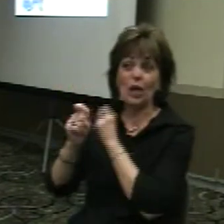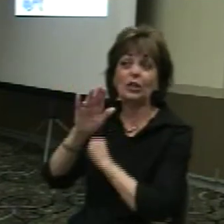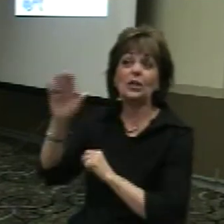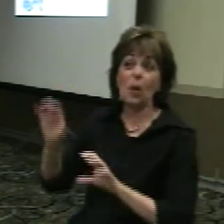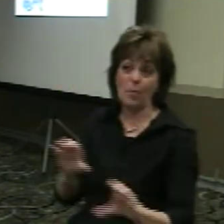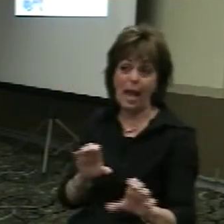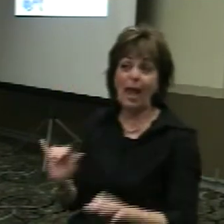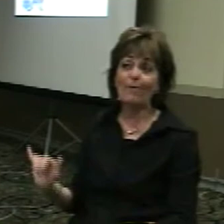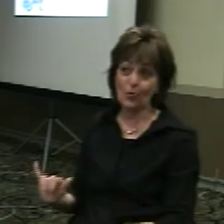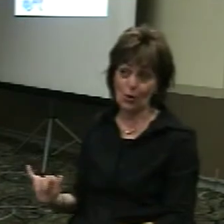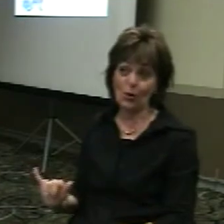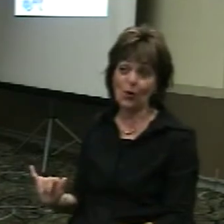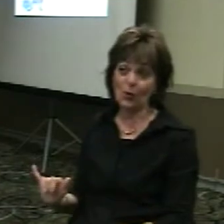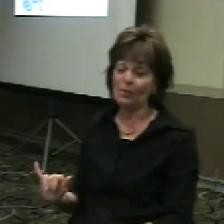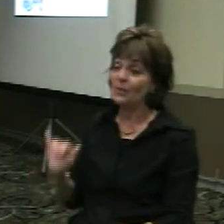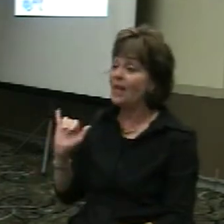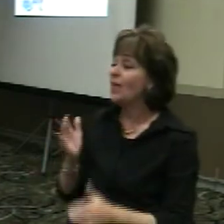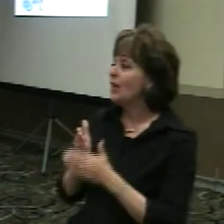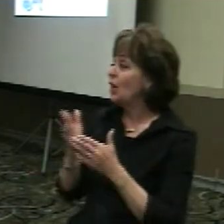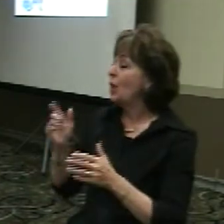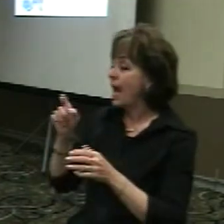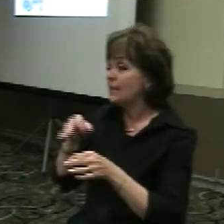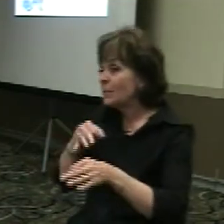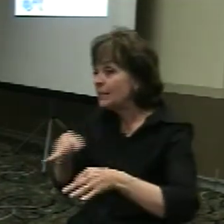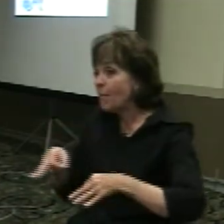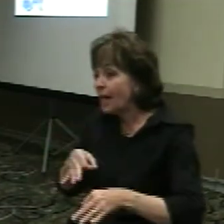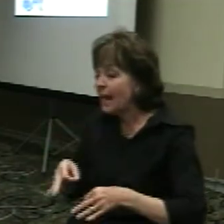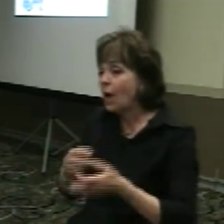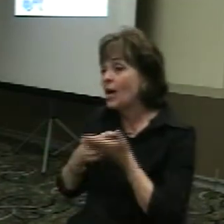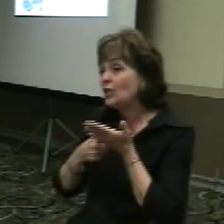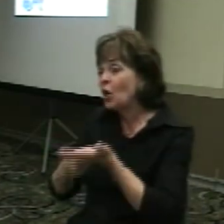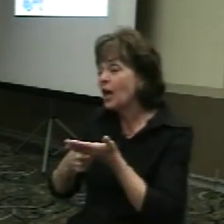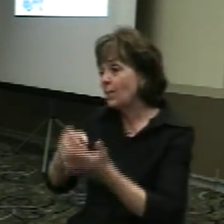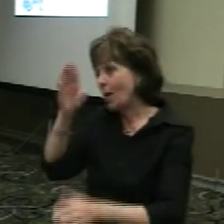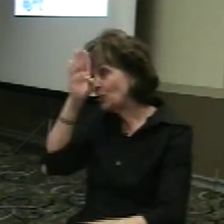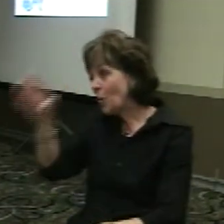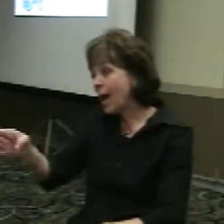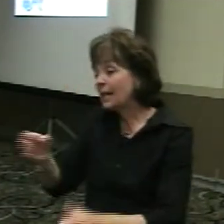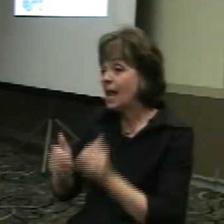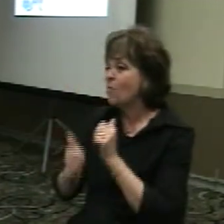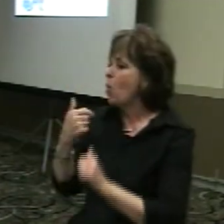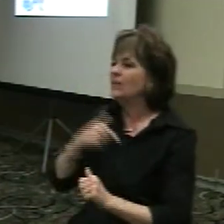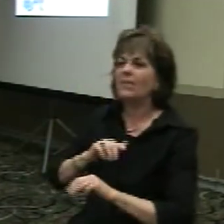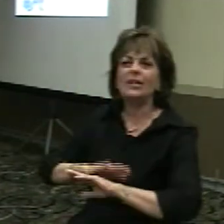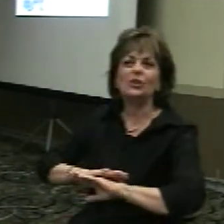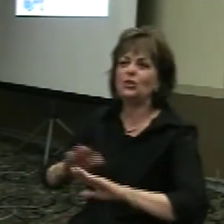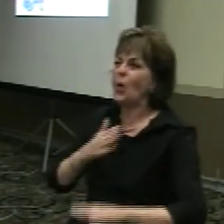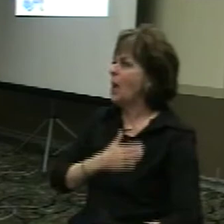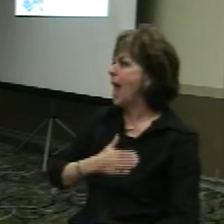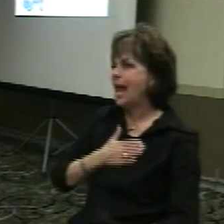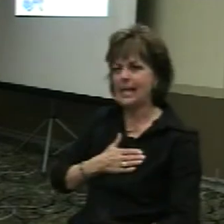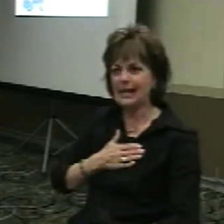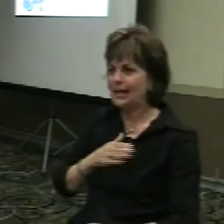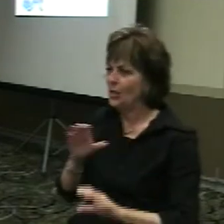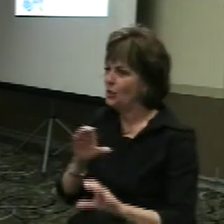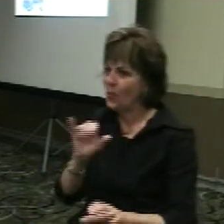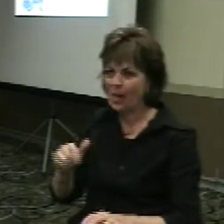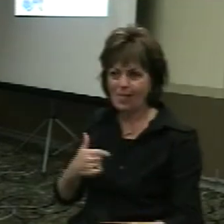behavior. And that generally has to be spelled out and talked about very directly, and most of us do not like doing